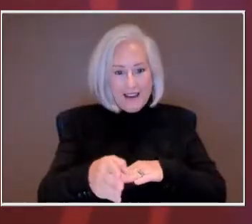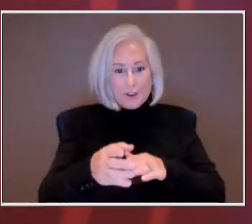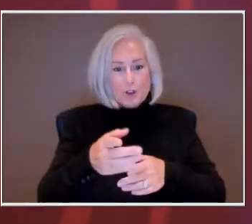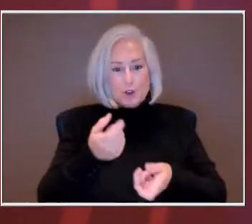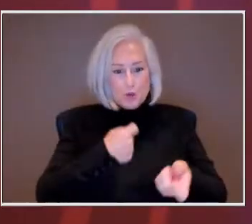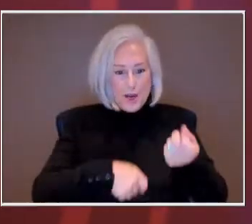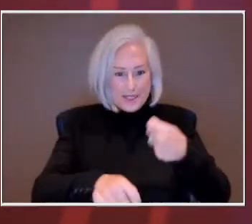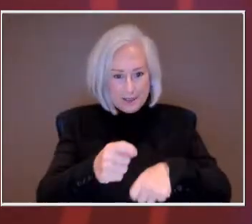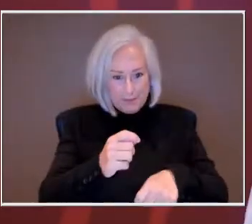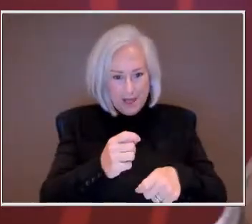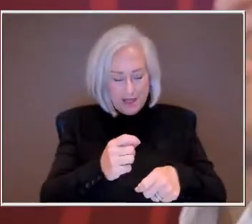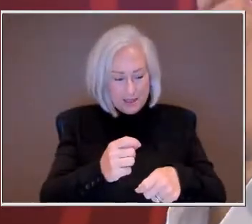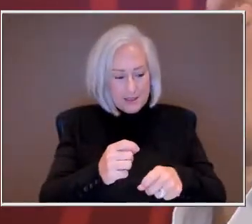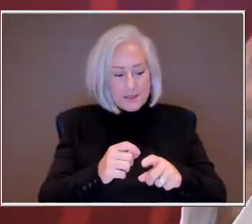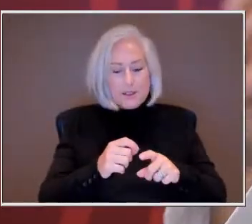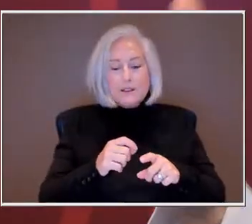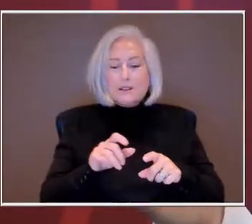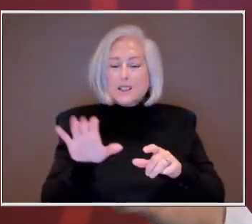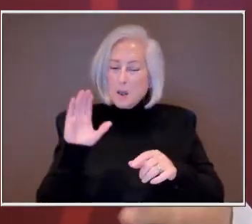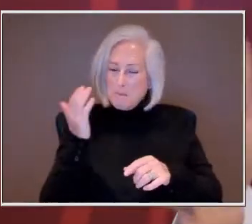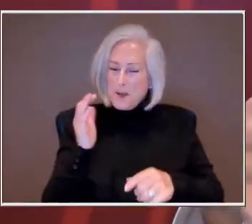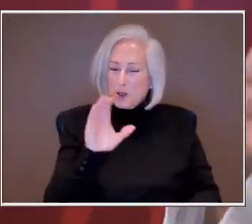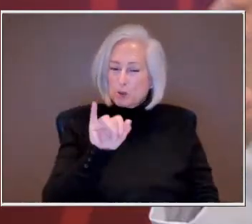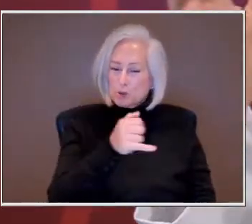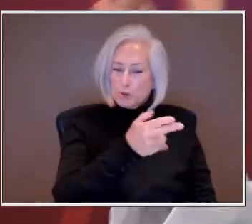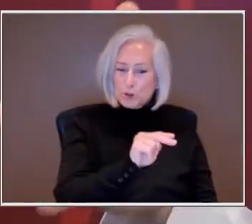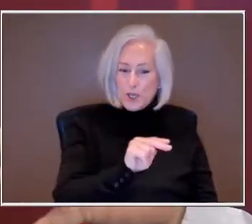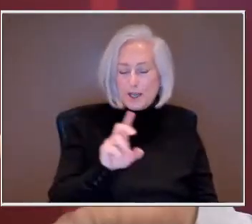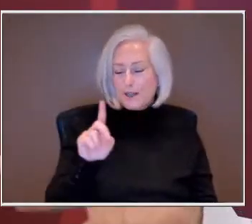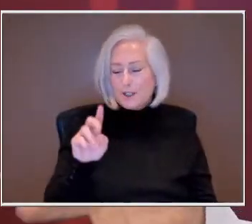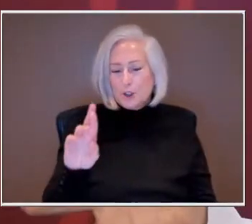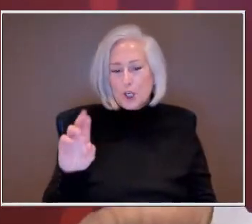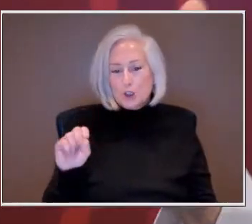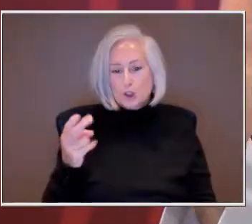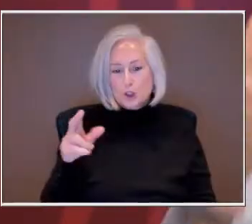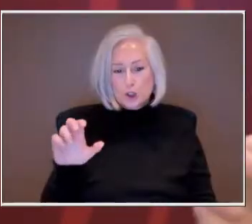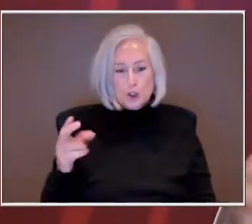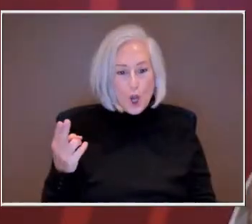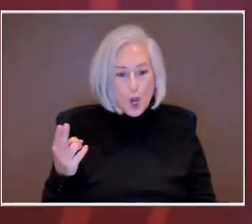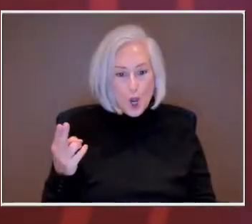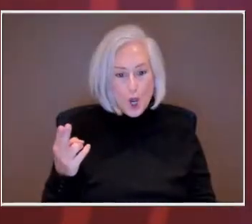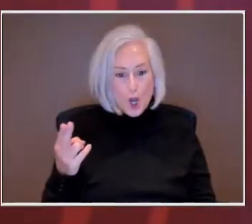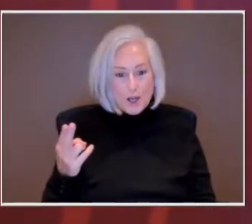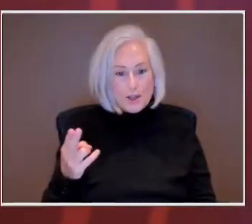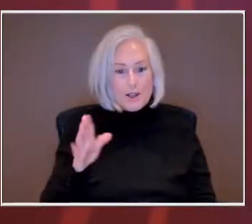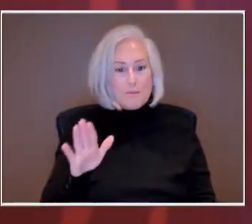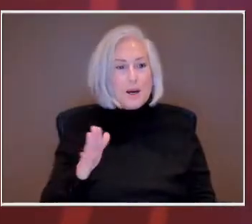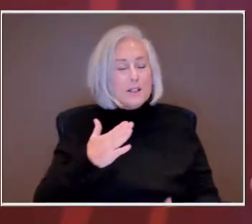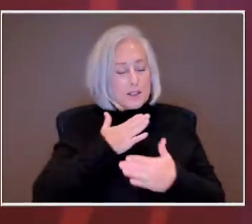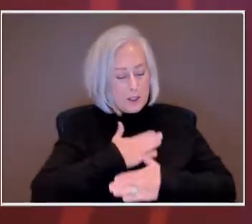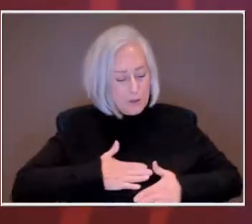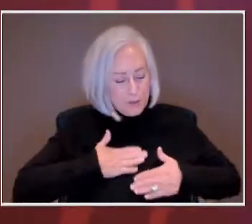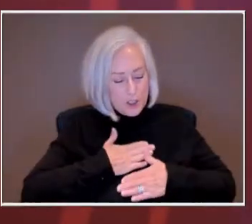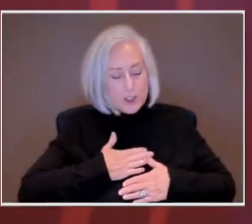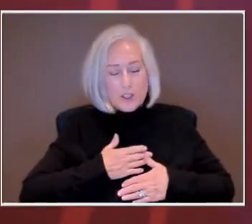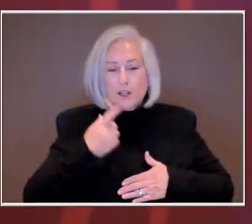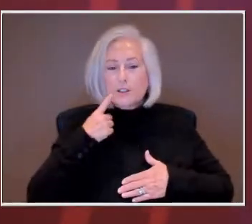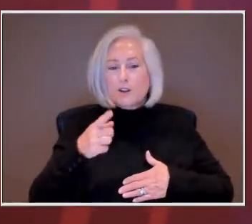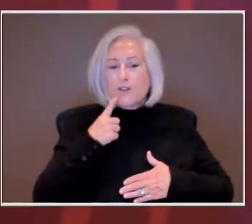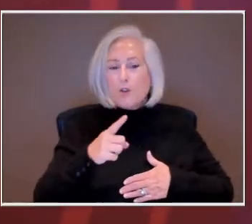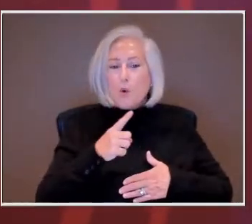Shaw, but just to see how well he's doing, the appreciation for the organ, the gift that he's gotten, and what he